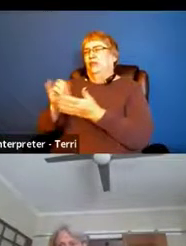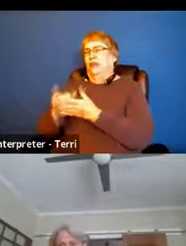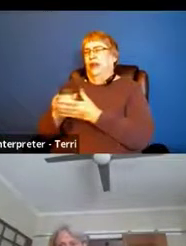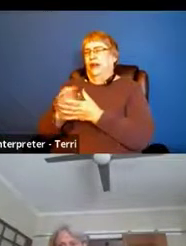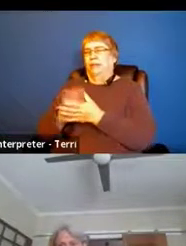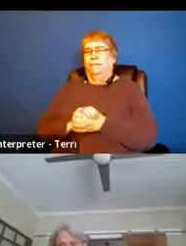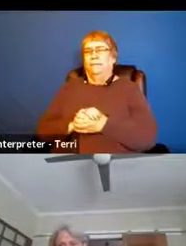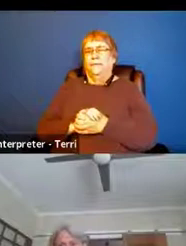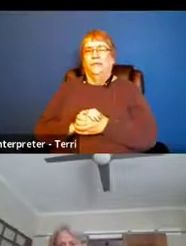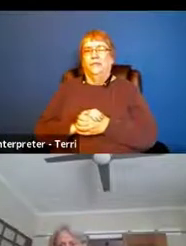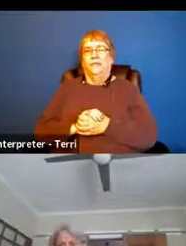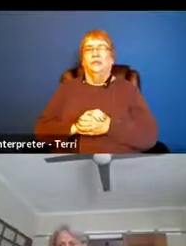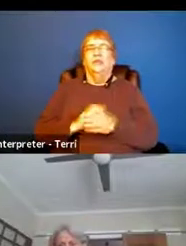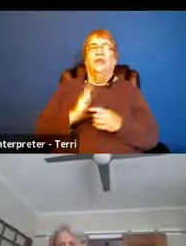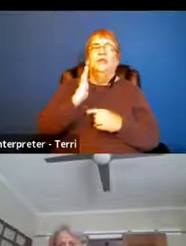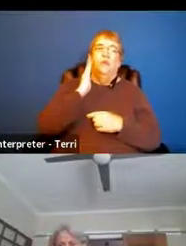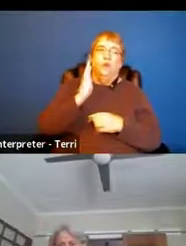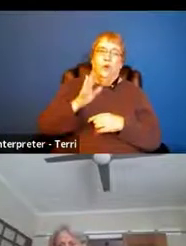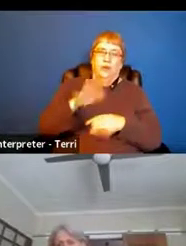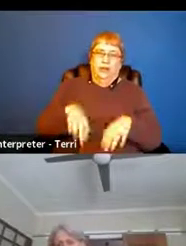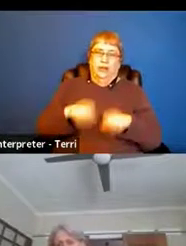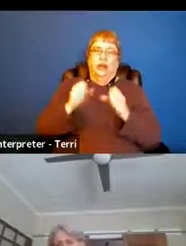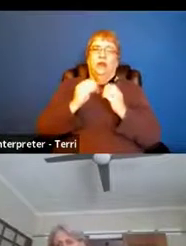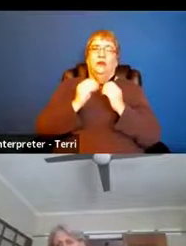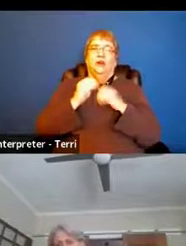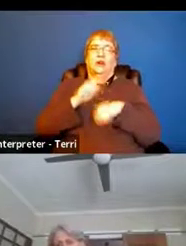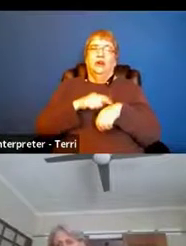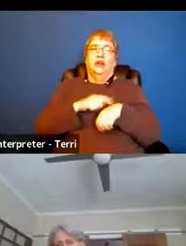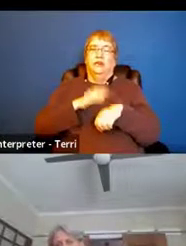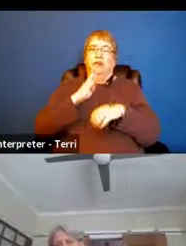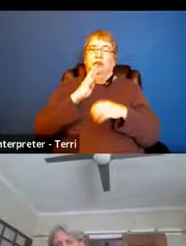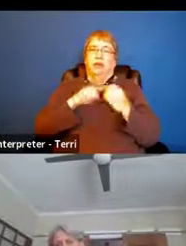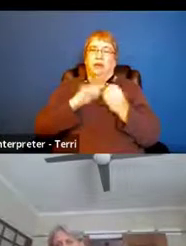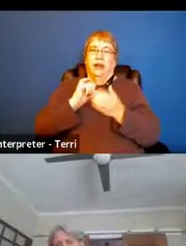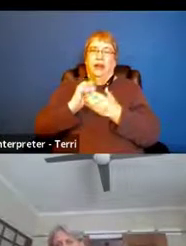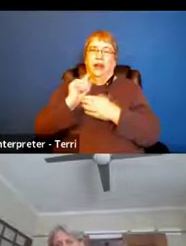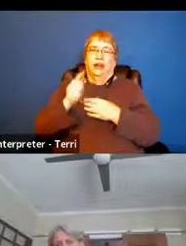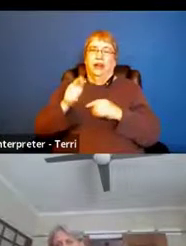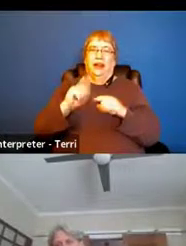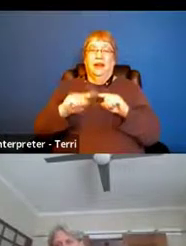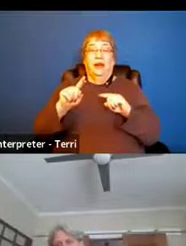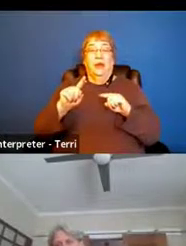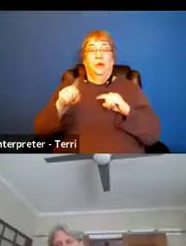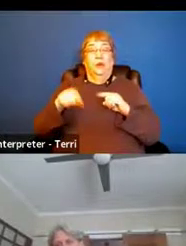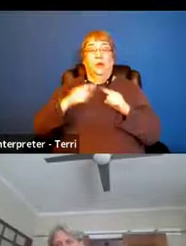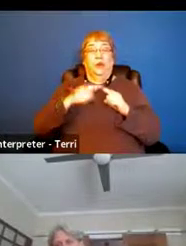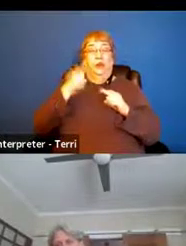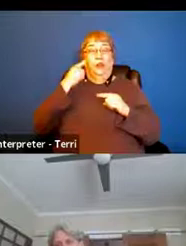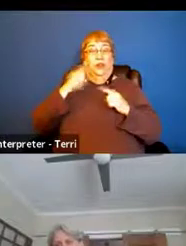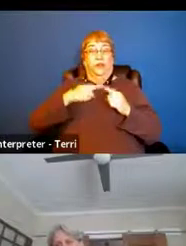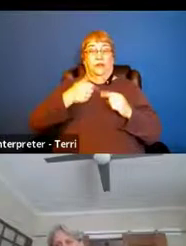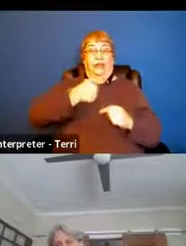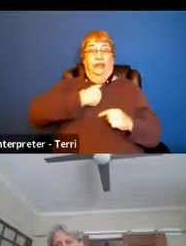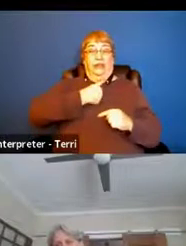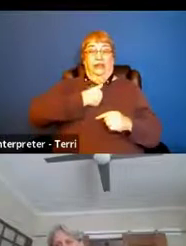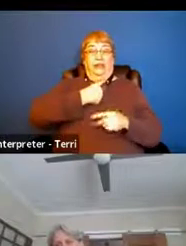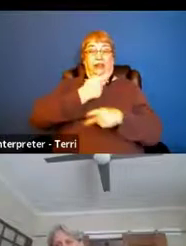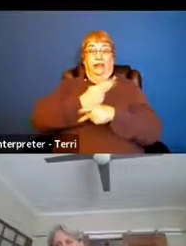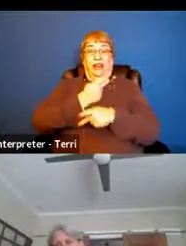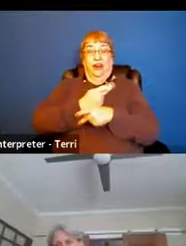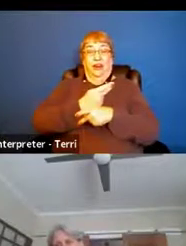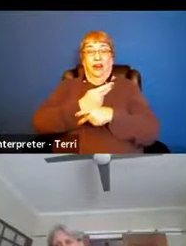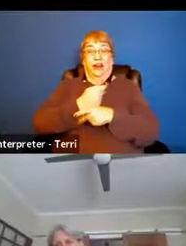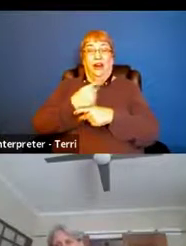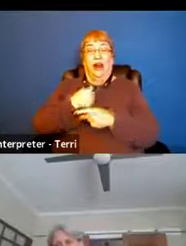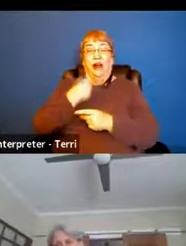more time to talk about this later, but when we think about self-care, I just had a conversation with a young person